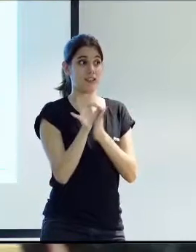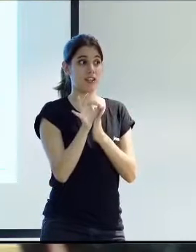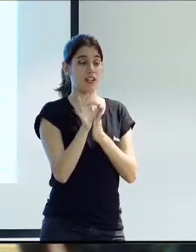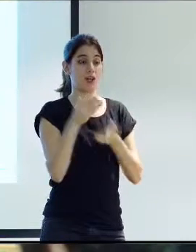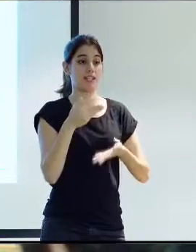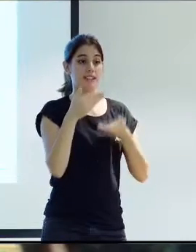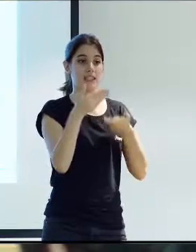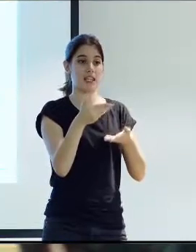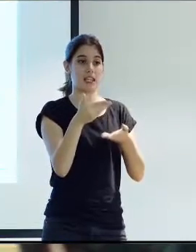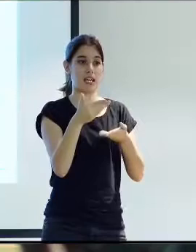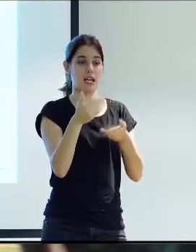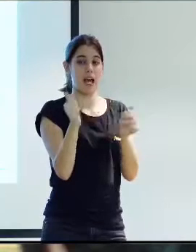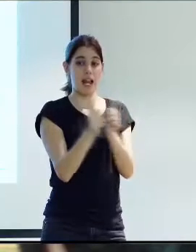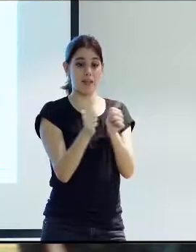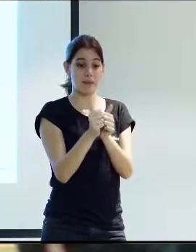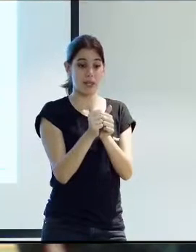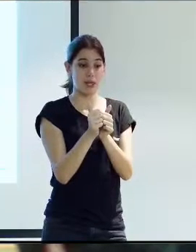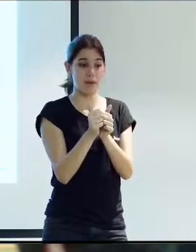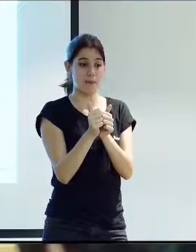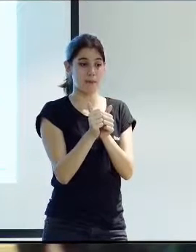from the